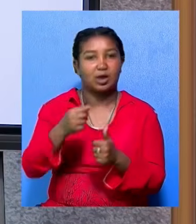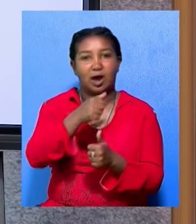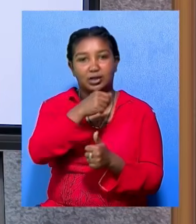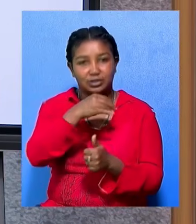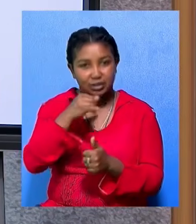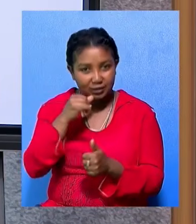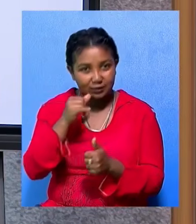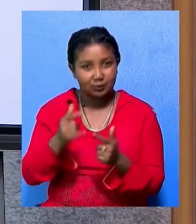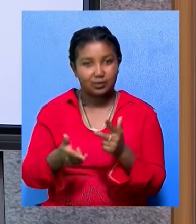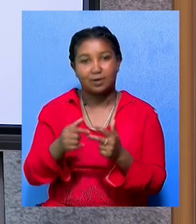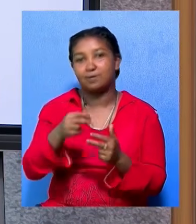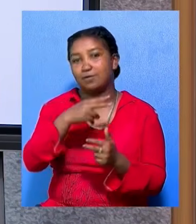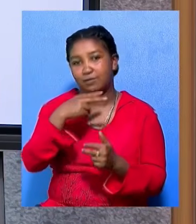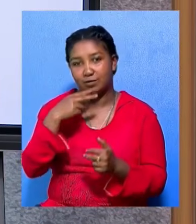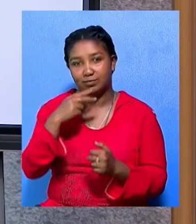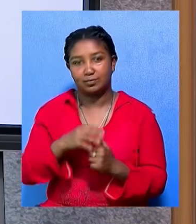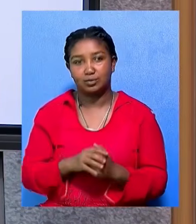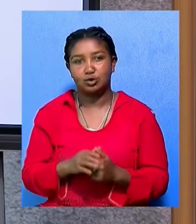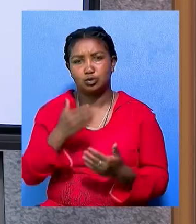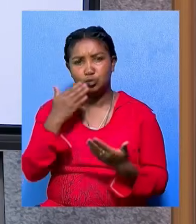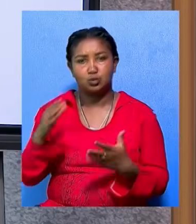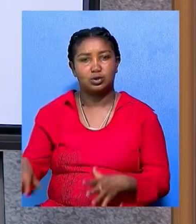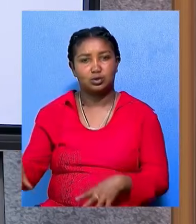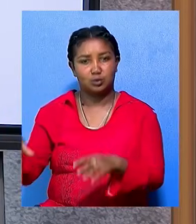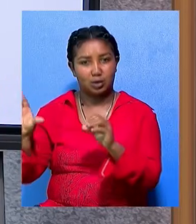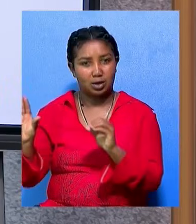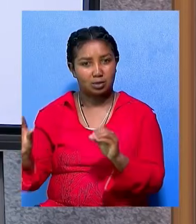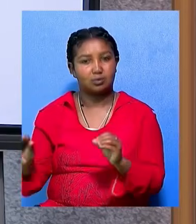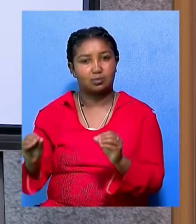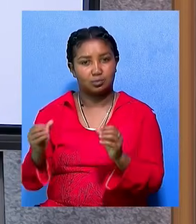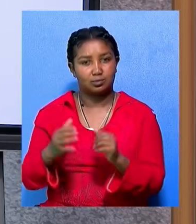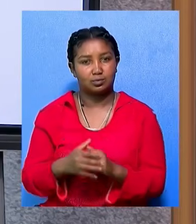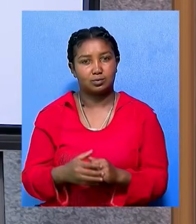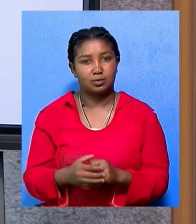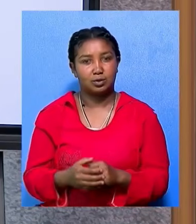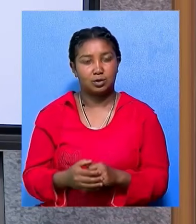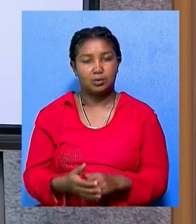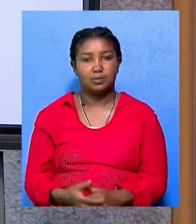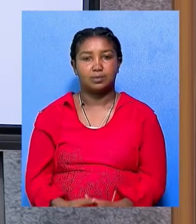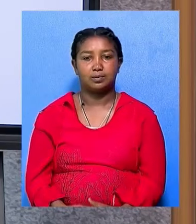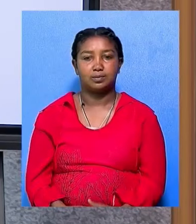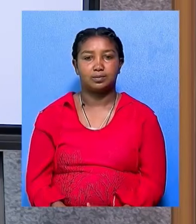and a verb. Good students. So let's go to about